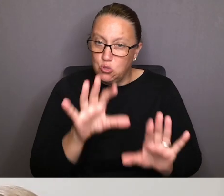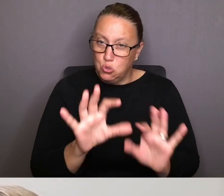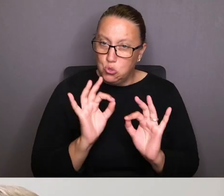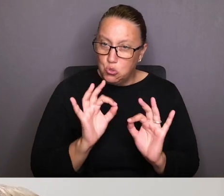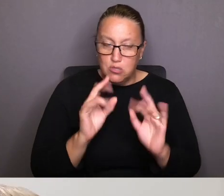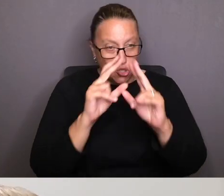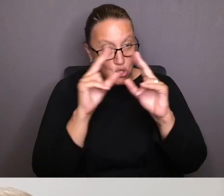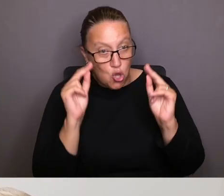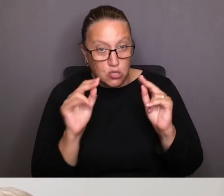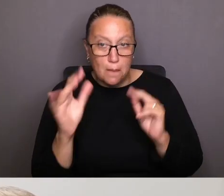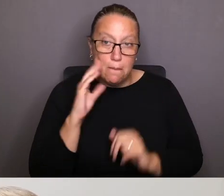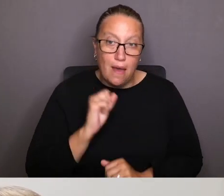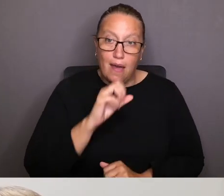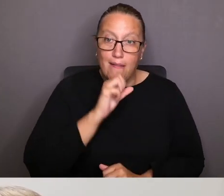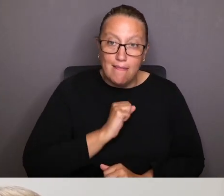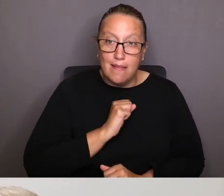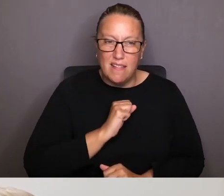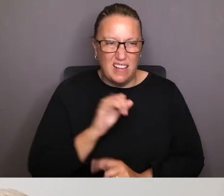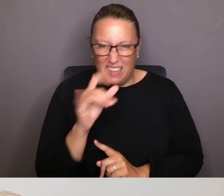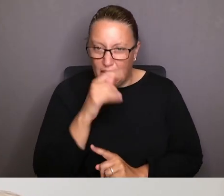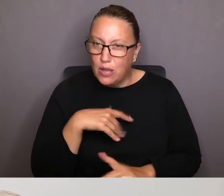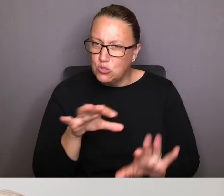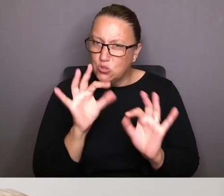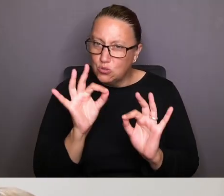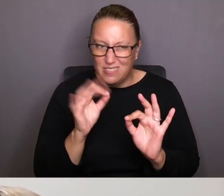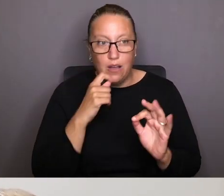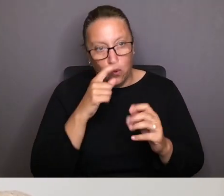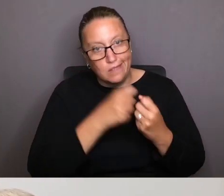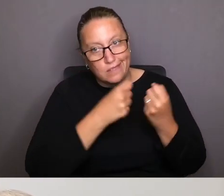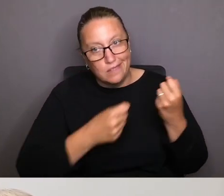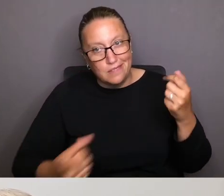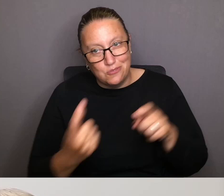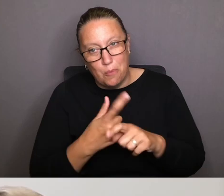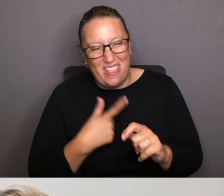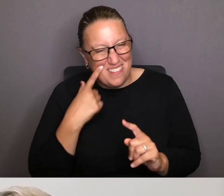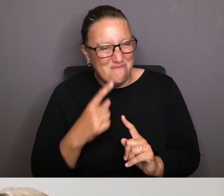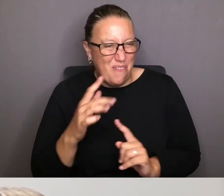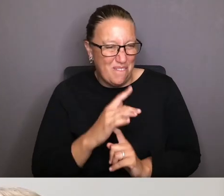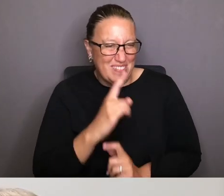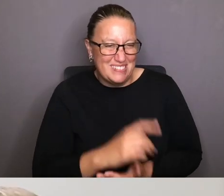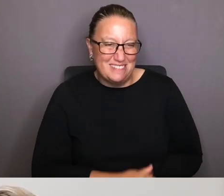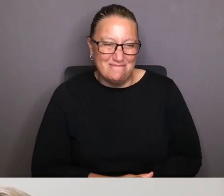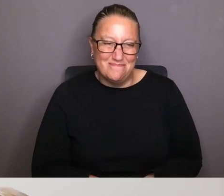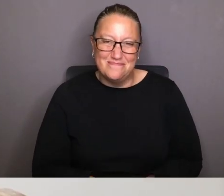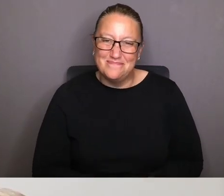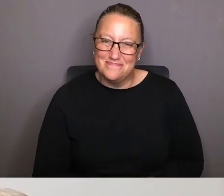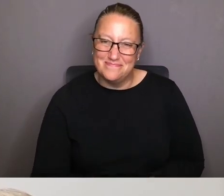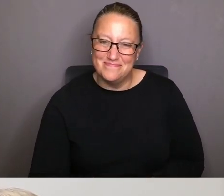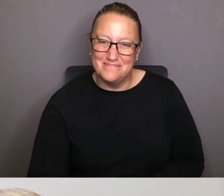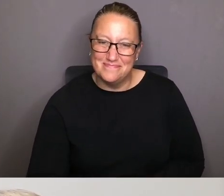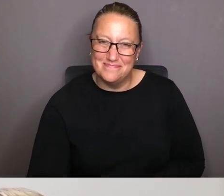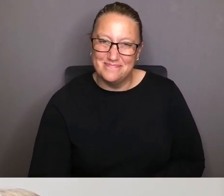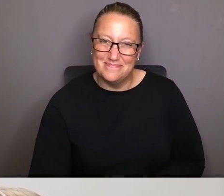want to go, what's that environment like? What's the waiting room like? What's the room like? Do you have the choice of a male or a